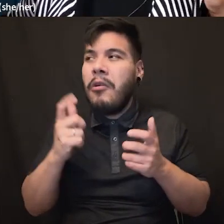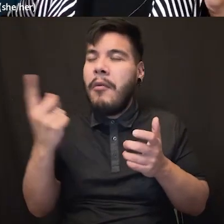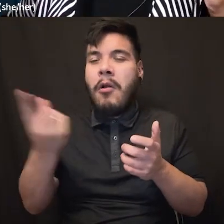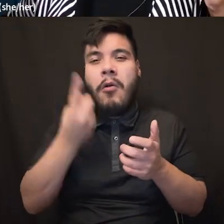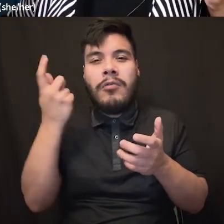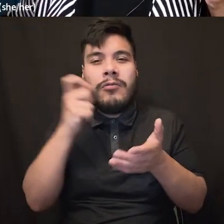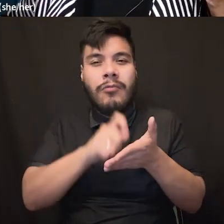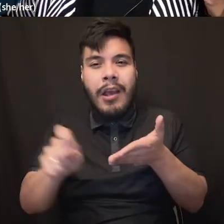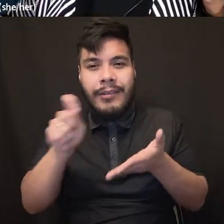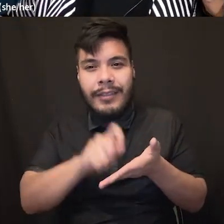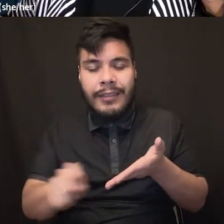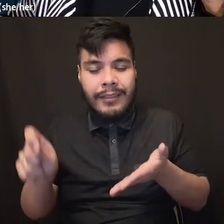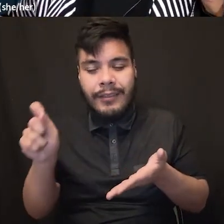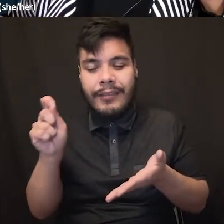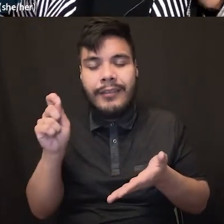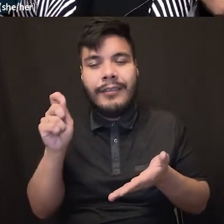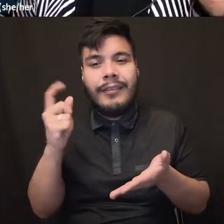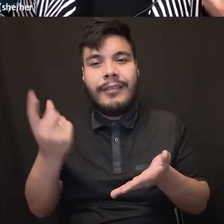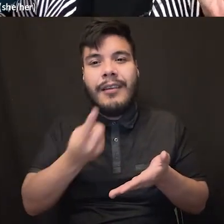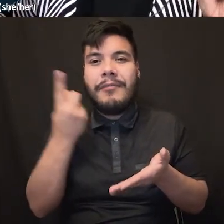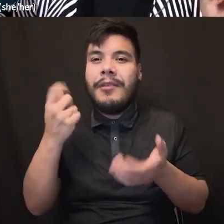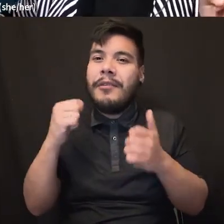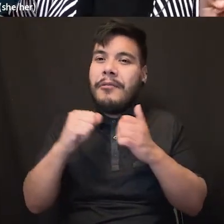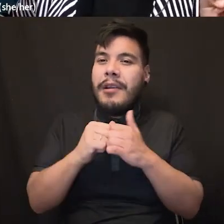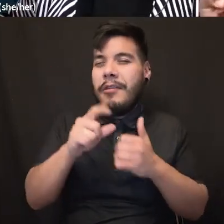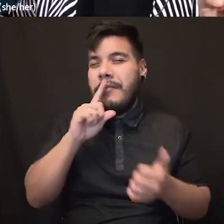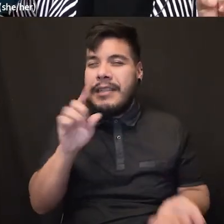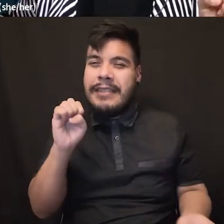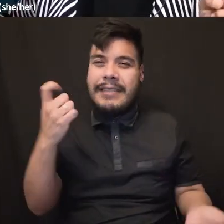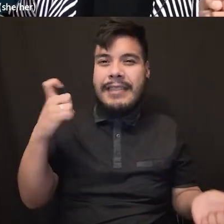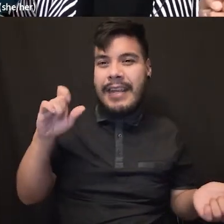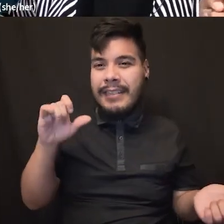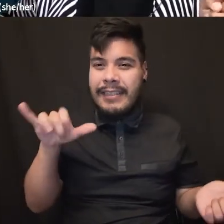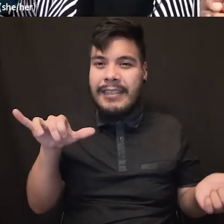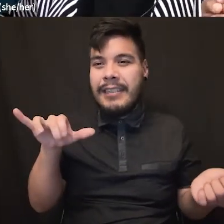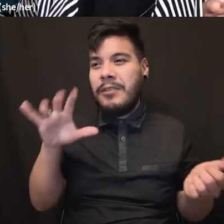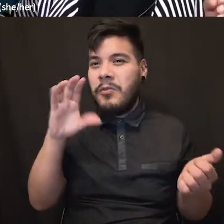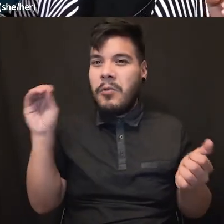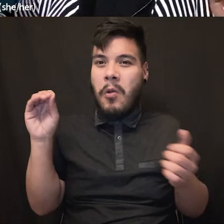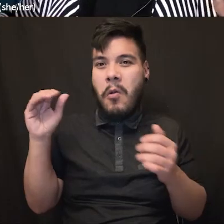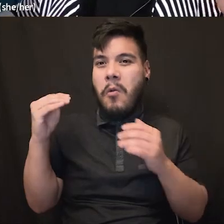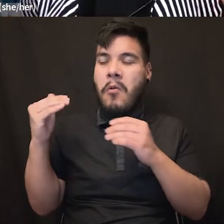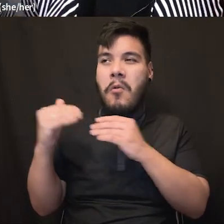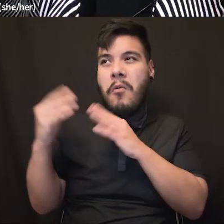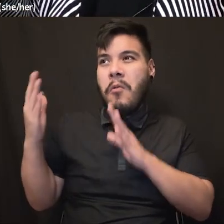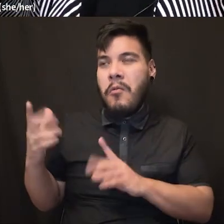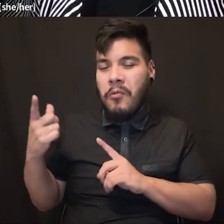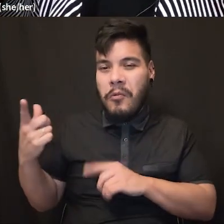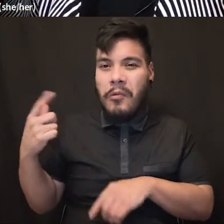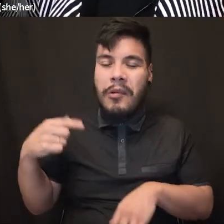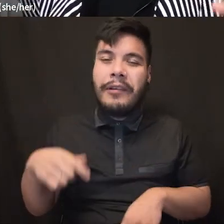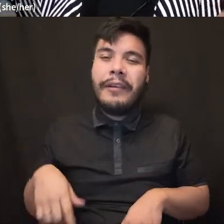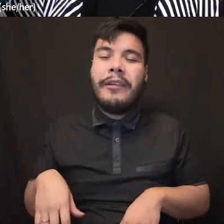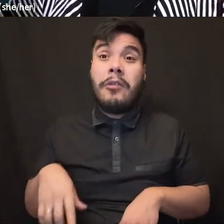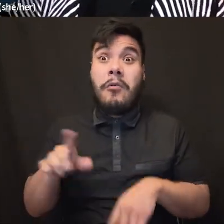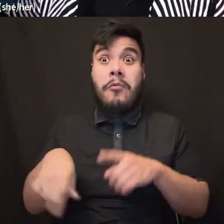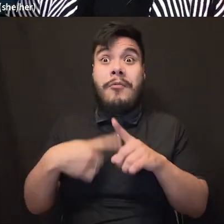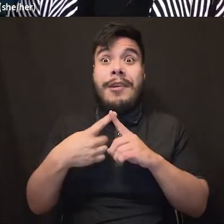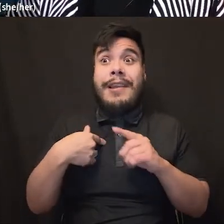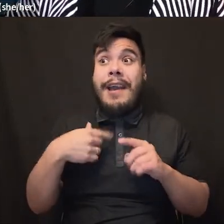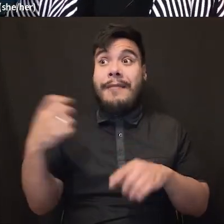writing something with like a really sexy co-star so that when I get cast in it, I